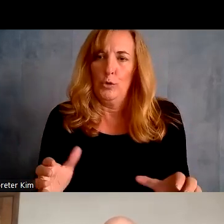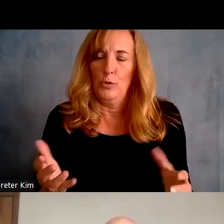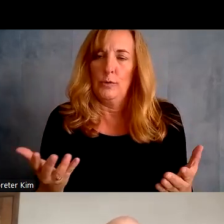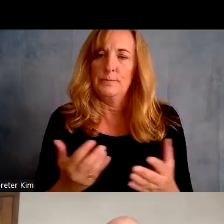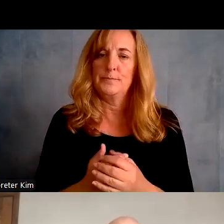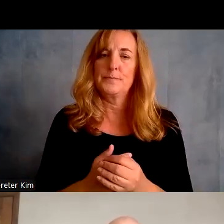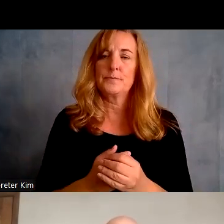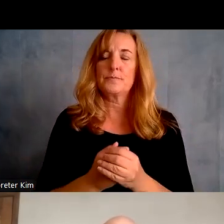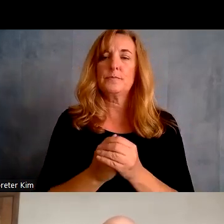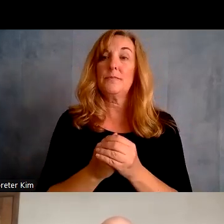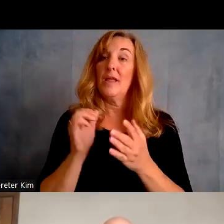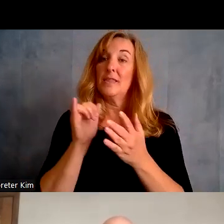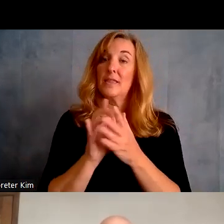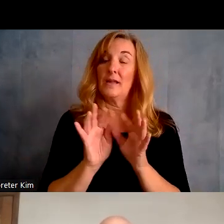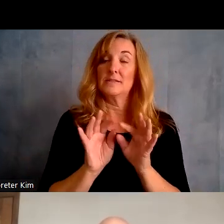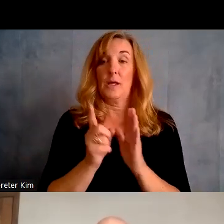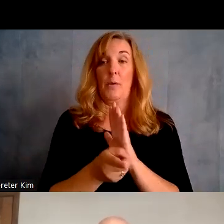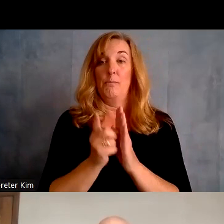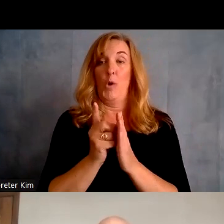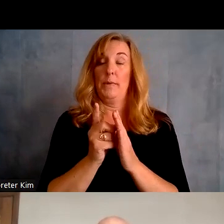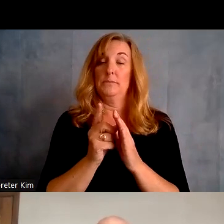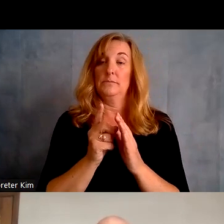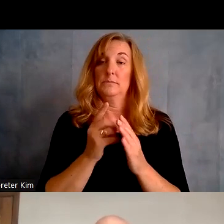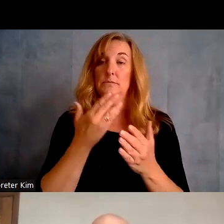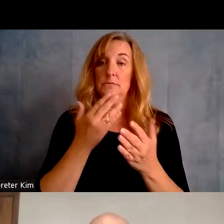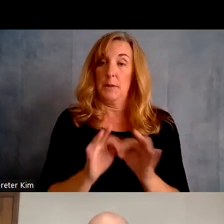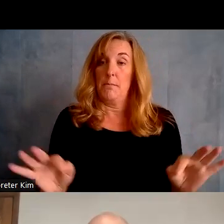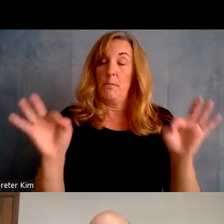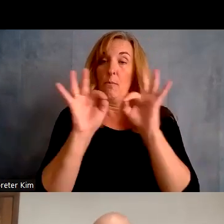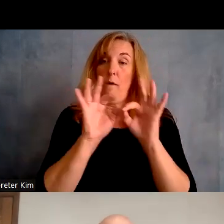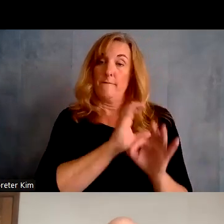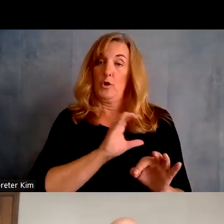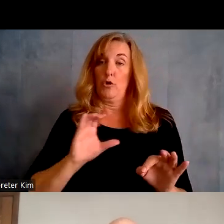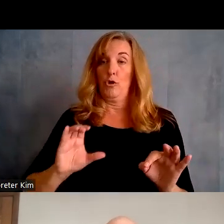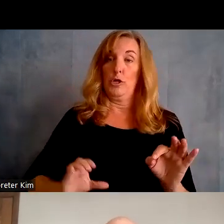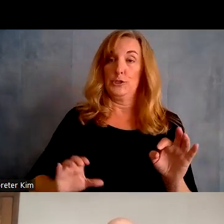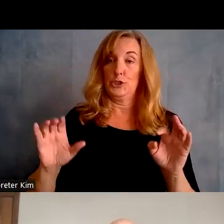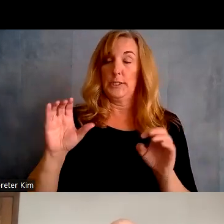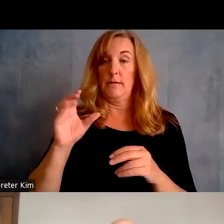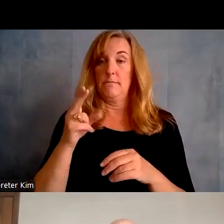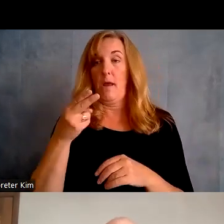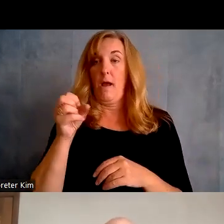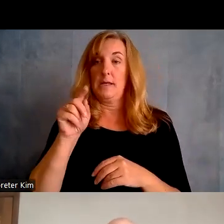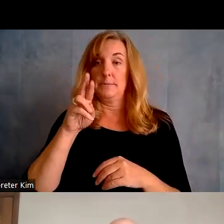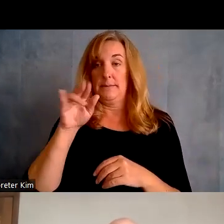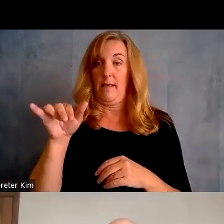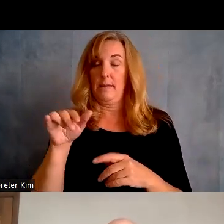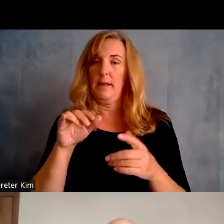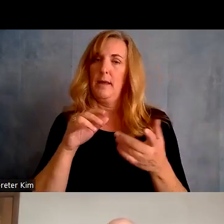an important moment in Christian hospitality before it was Christian. In